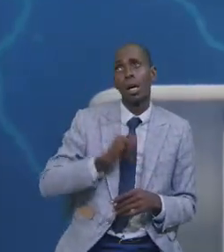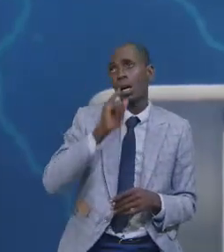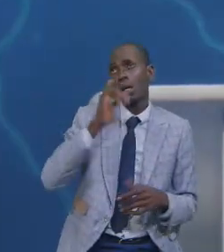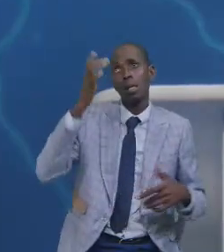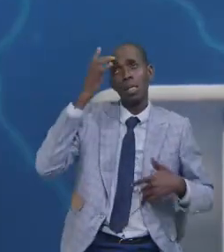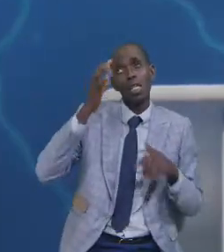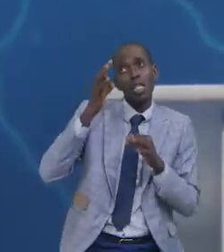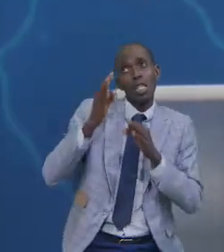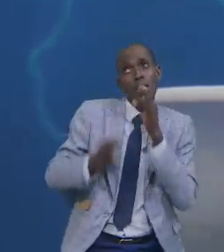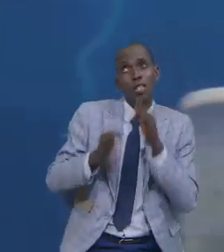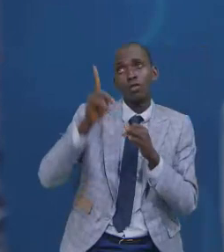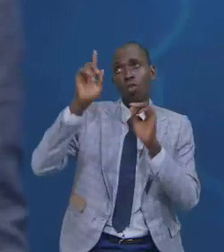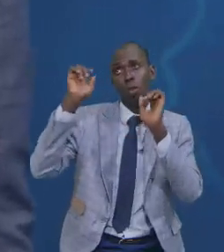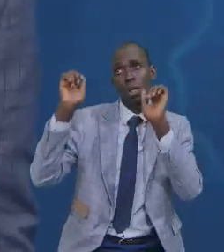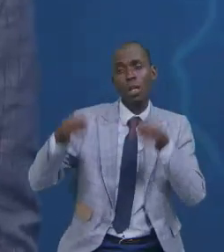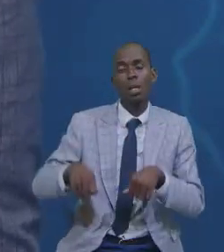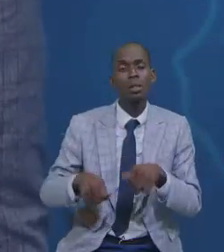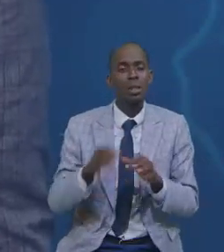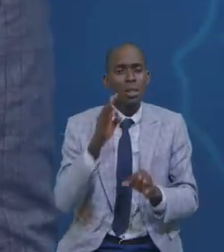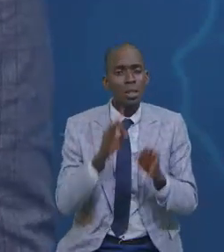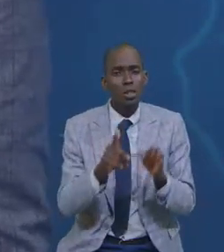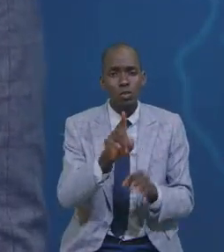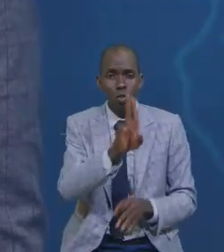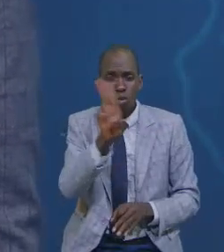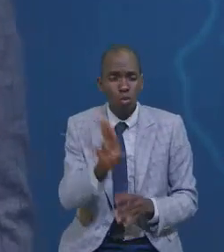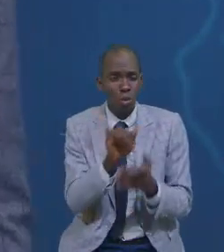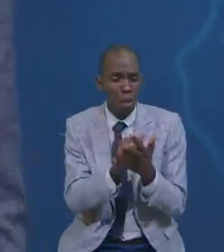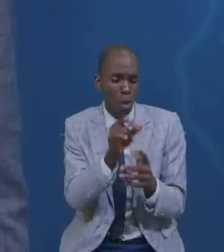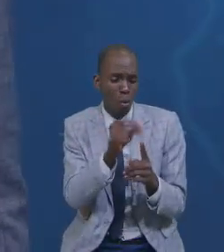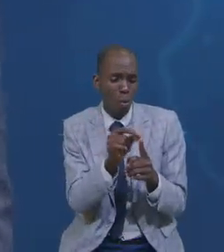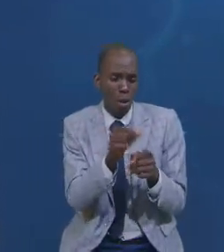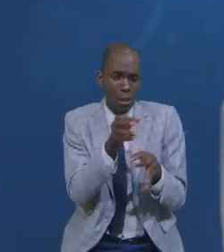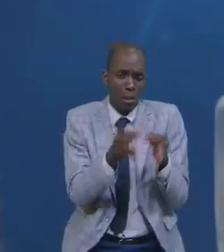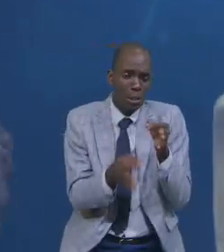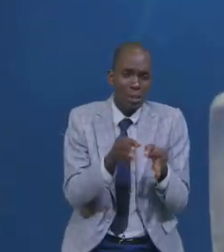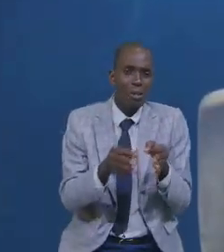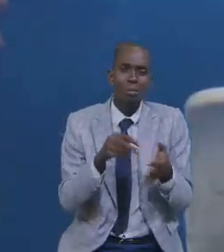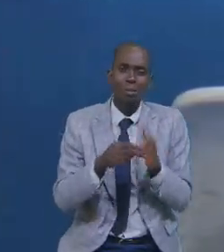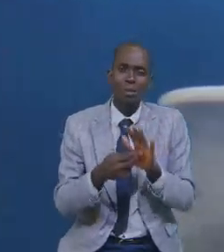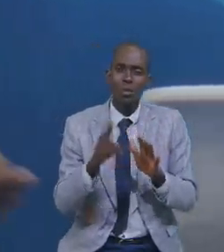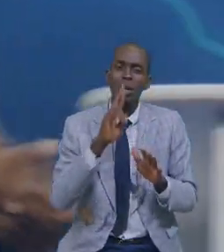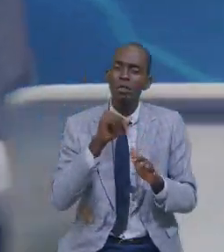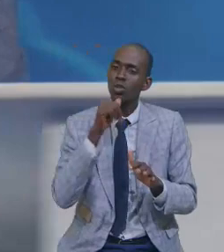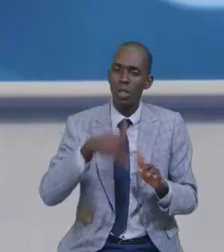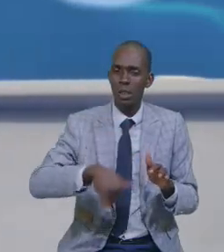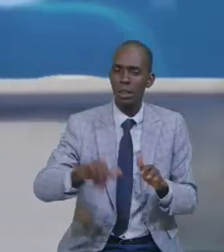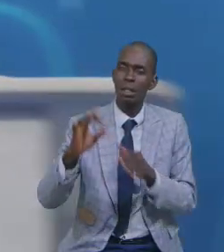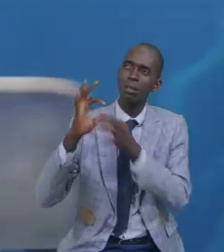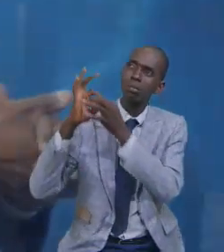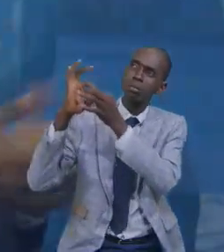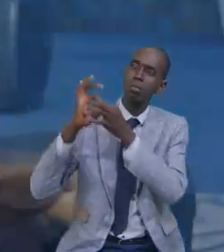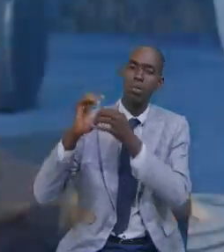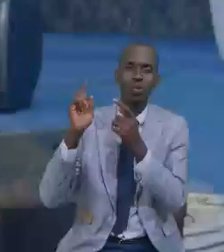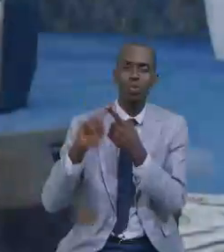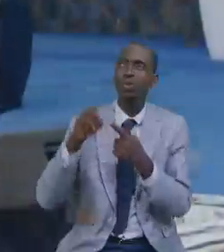the word, you are not acquainted with him who is faithful. And so he said,